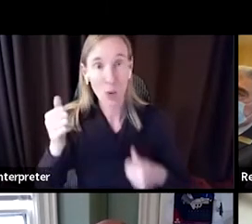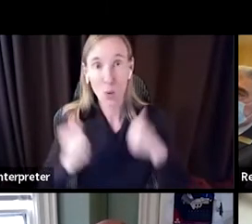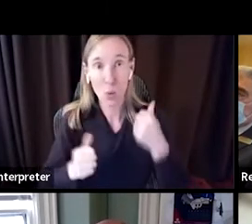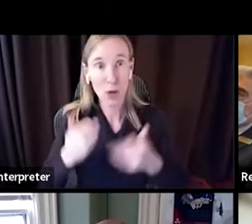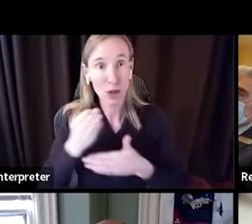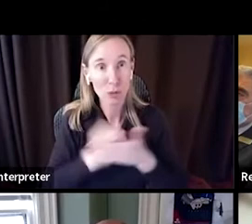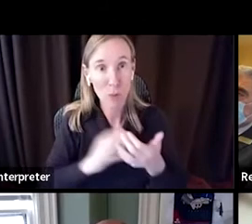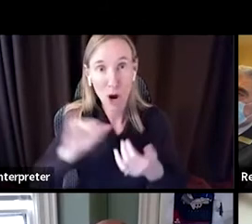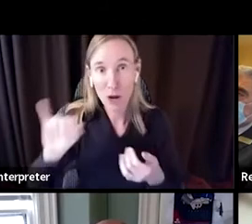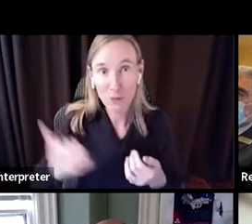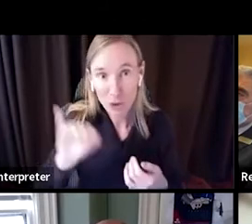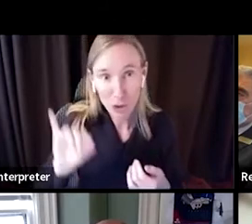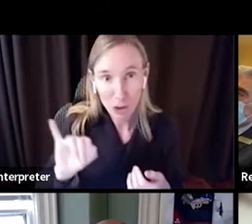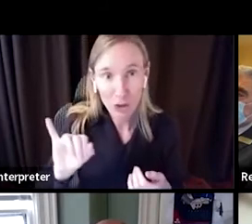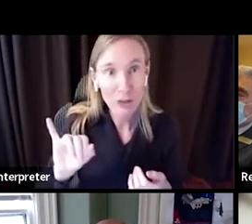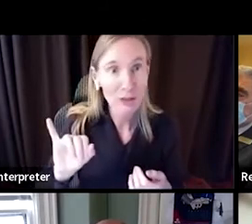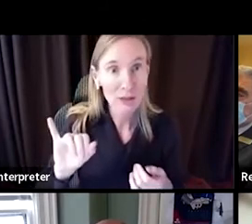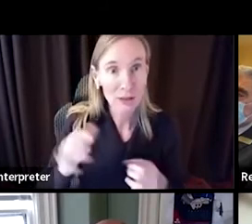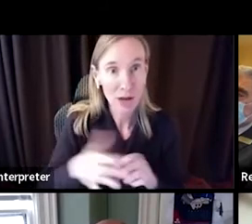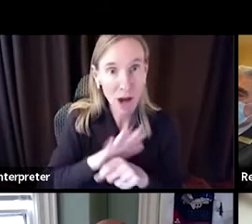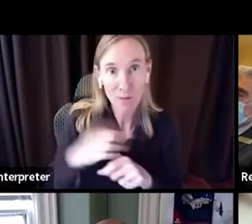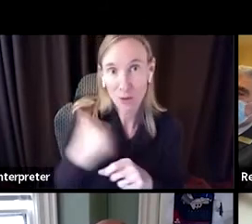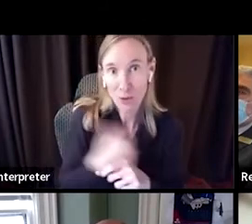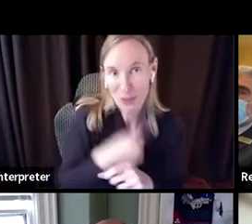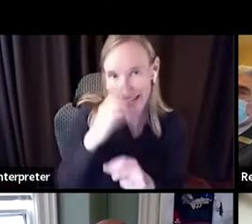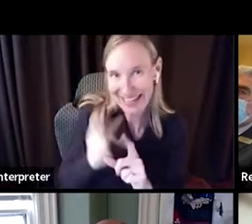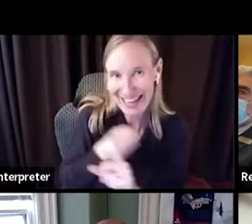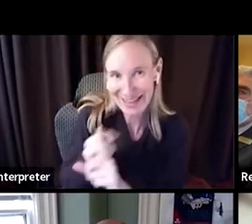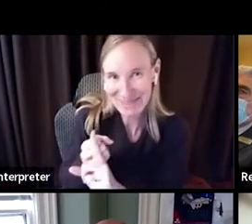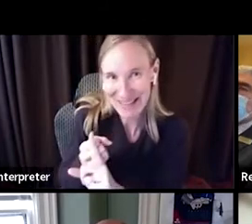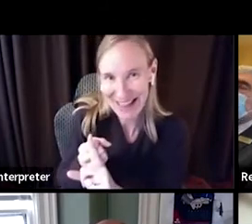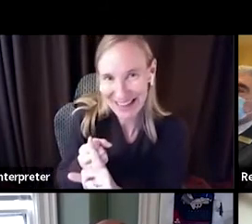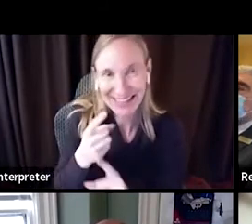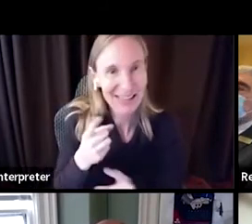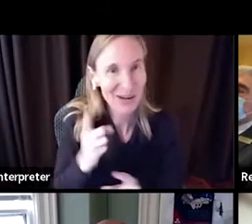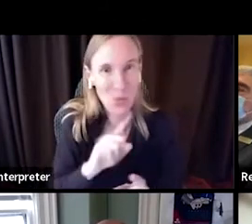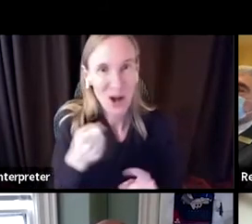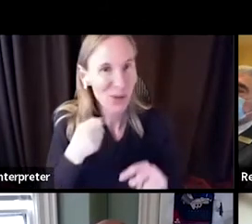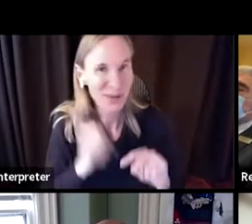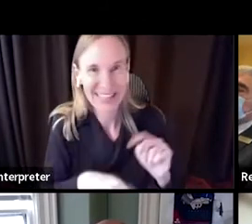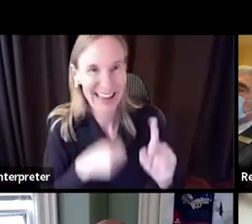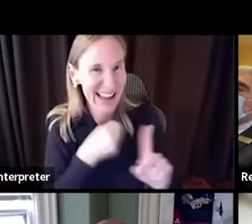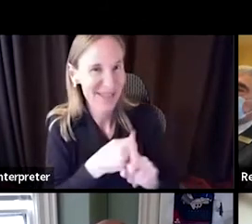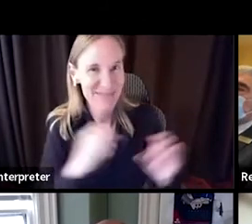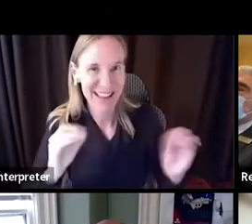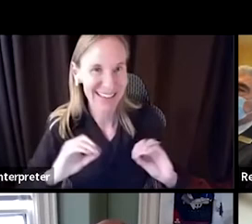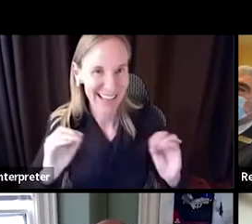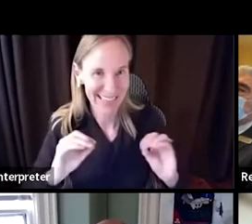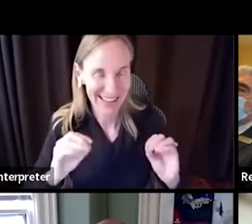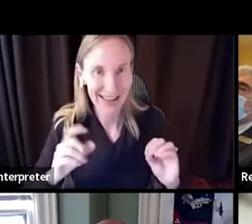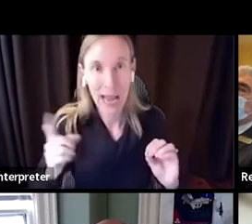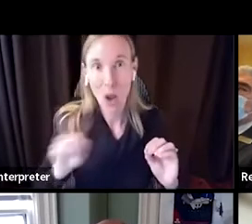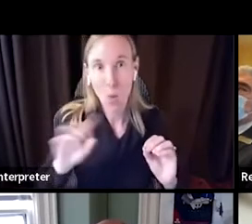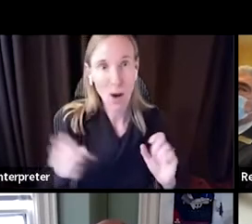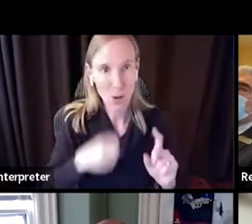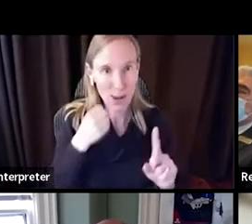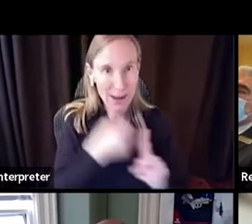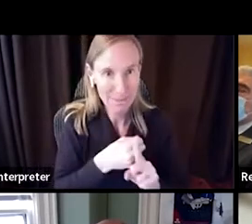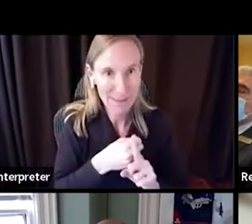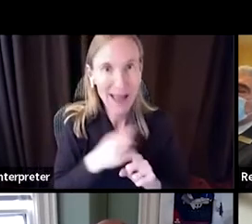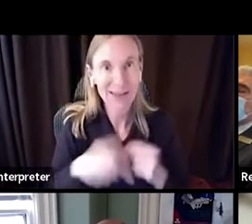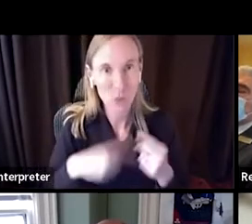any impact, we can have any impact on, and which we cannot, and where we can have an impact, what it